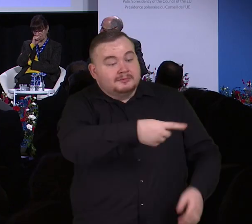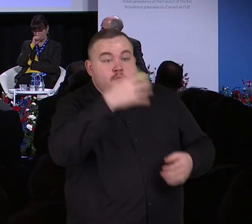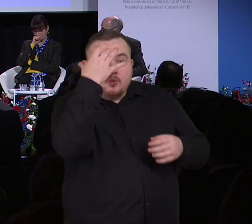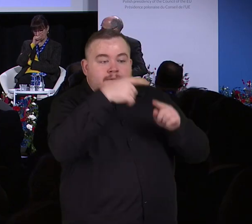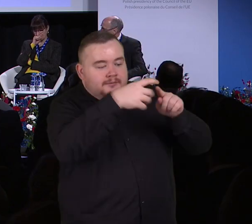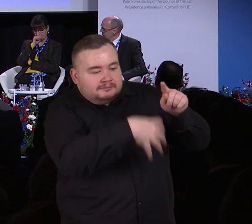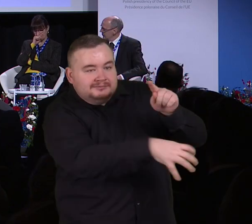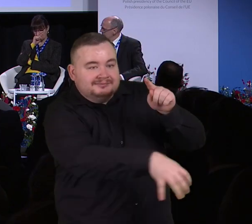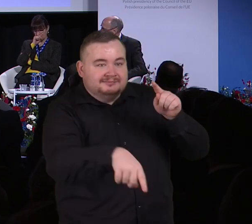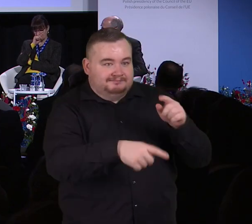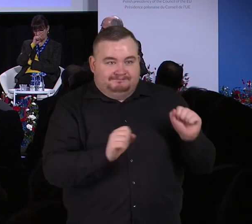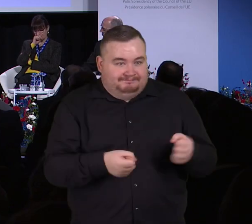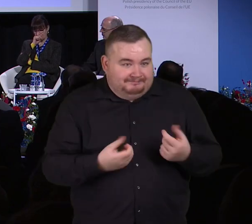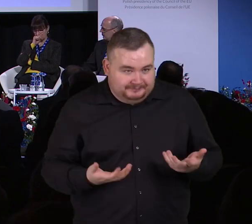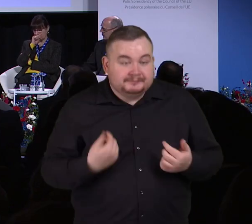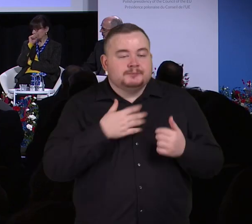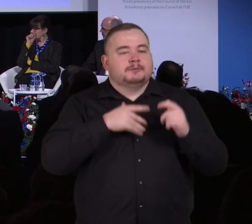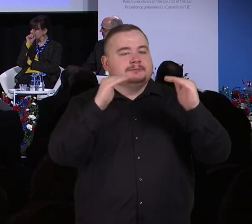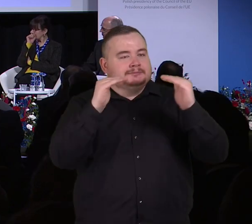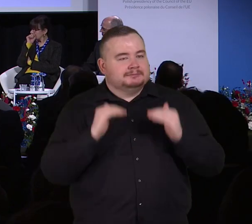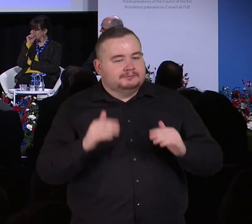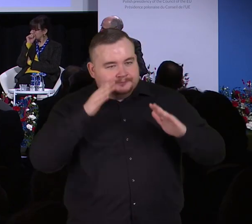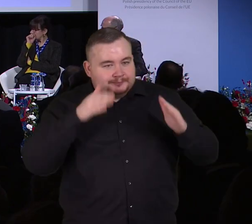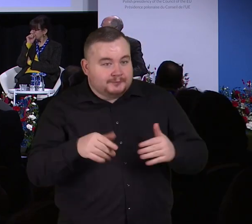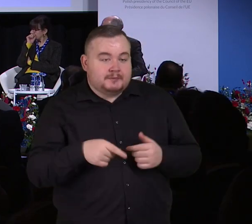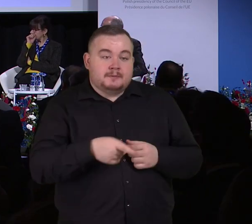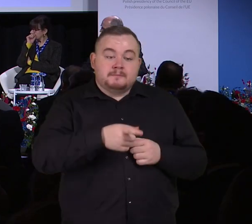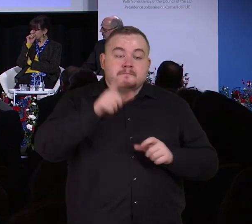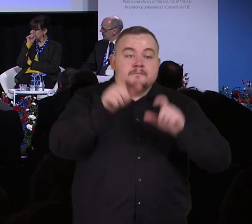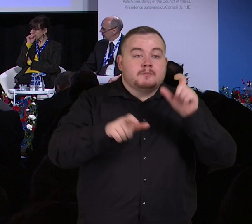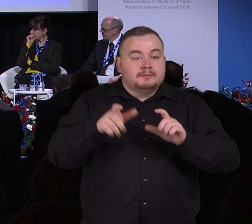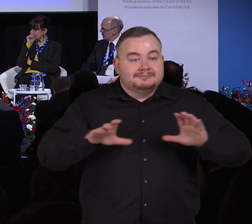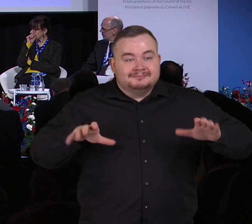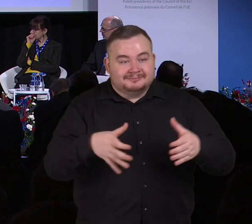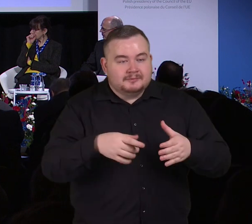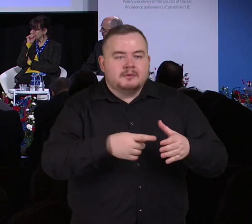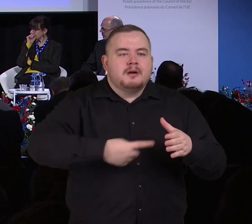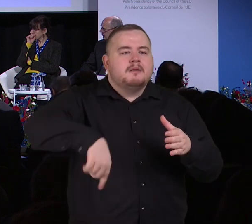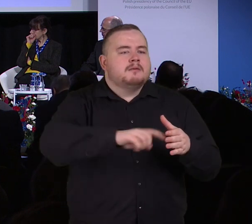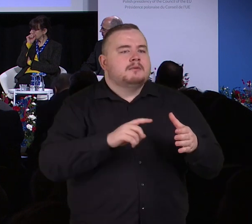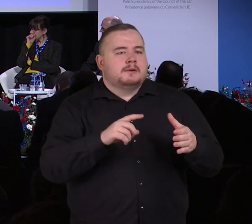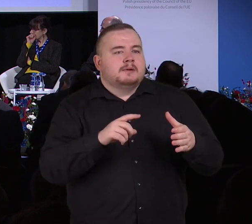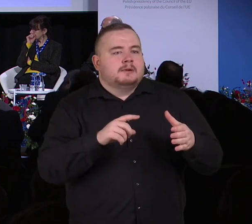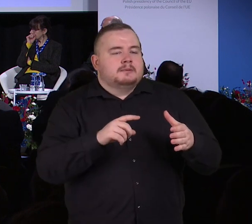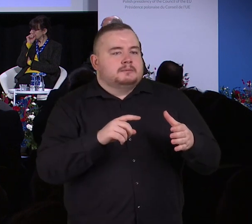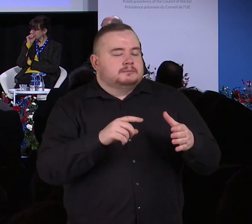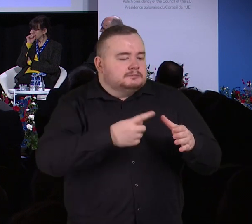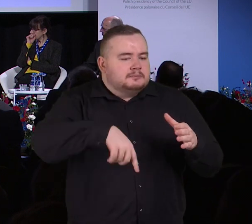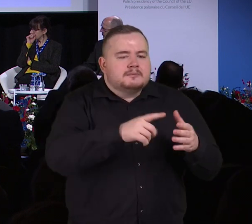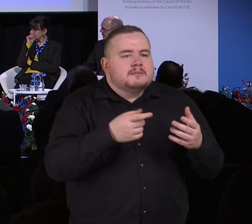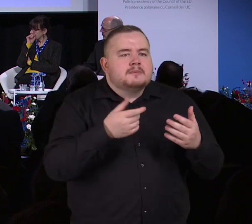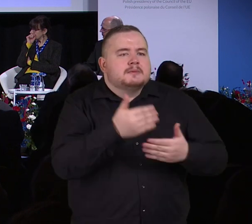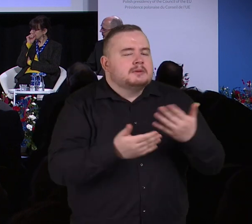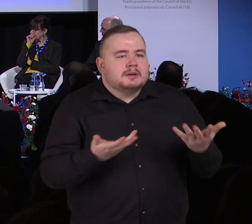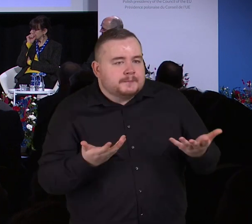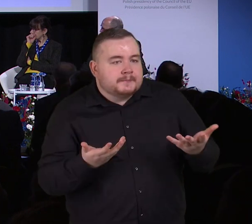Being transformative means also we will have to make choices, and sometimes transformation also will